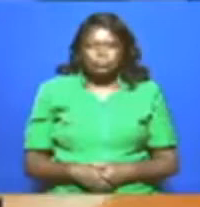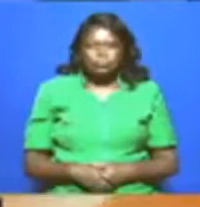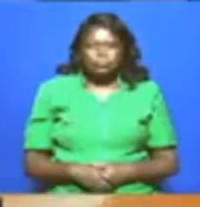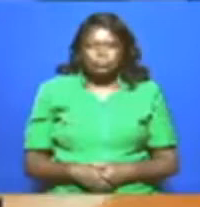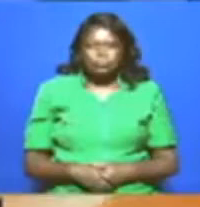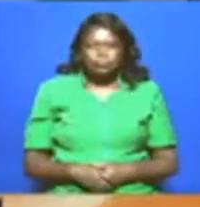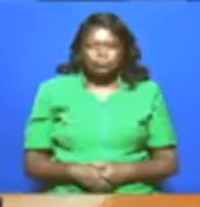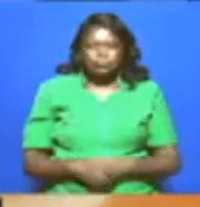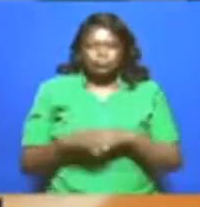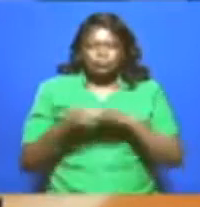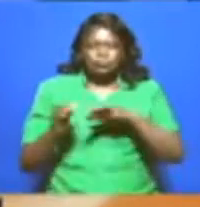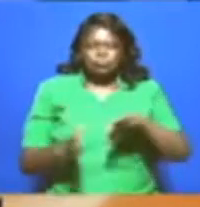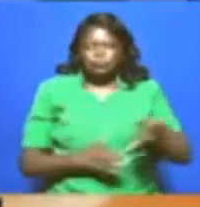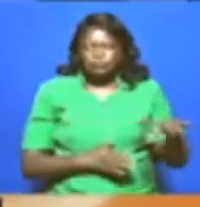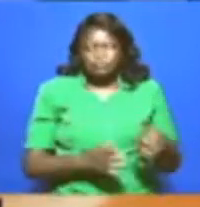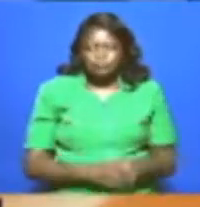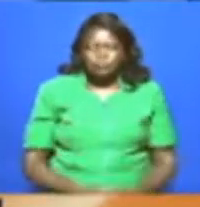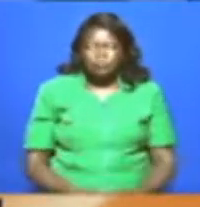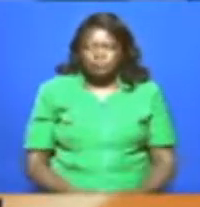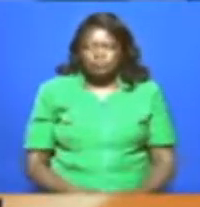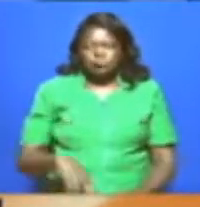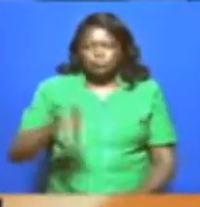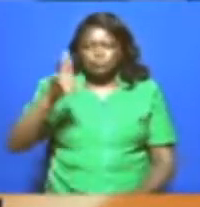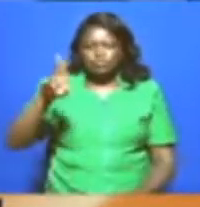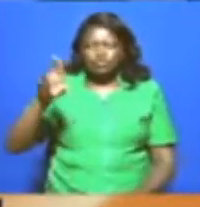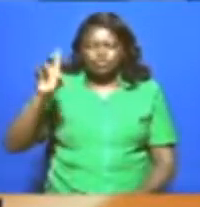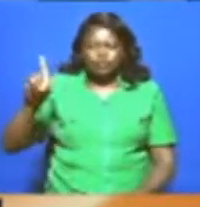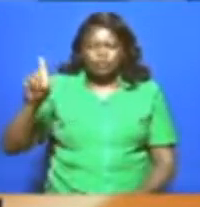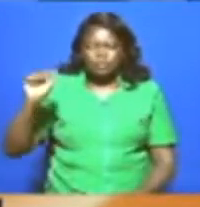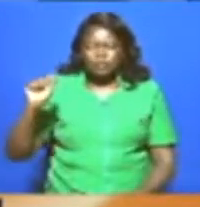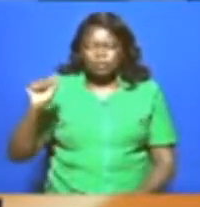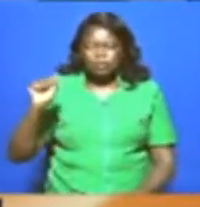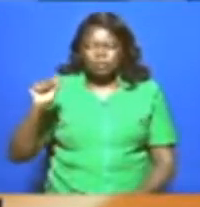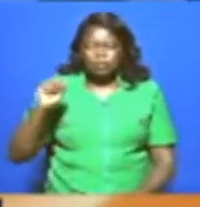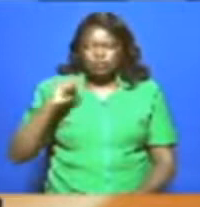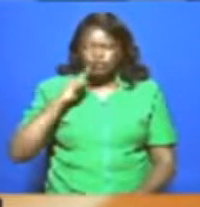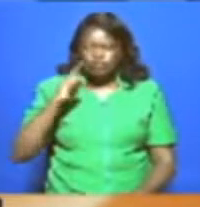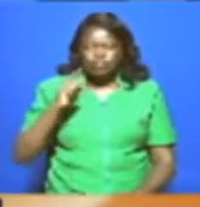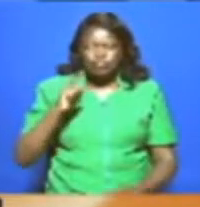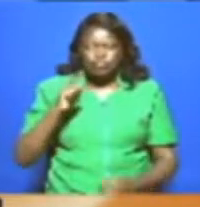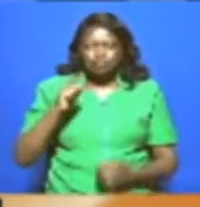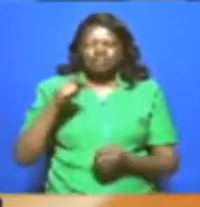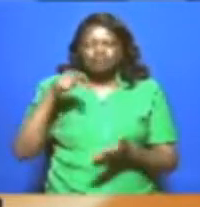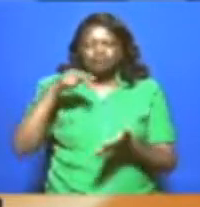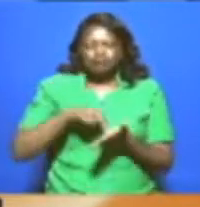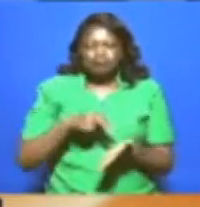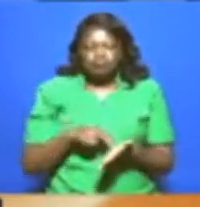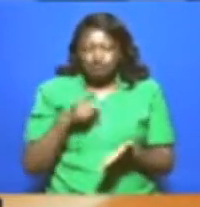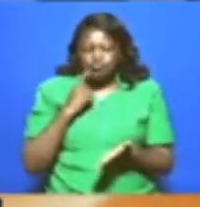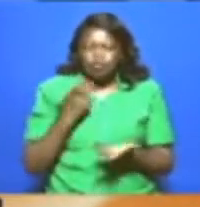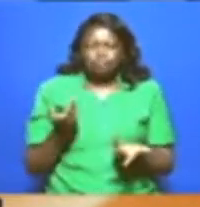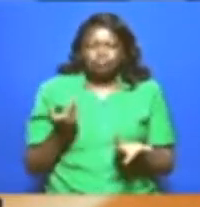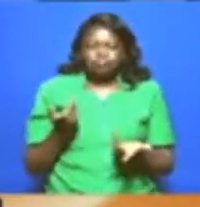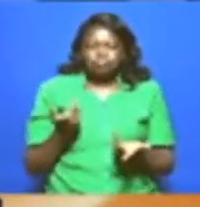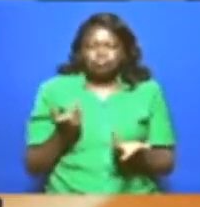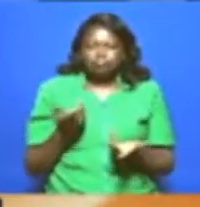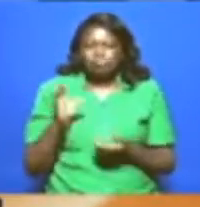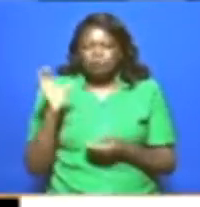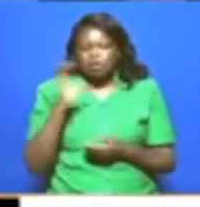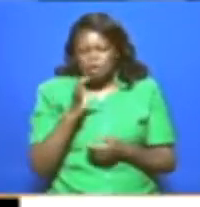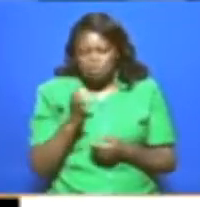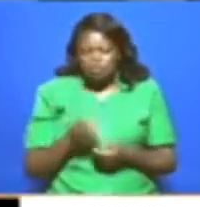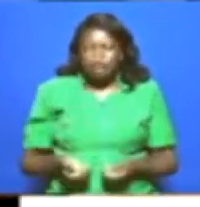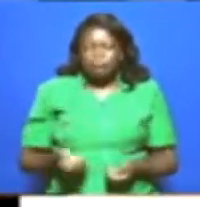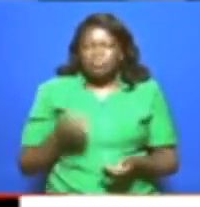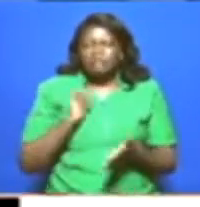On a political note now, the United Democratic Alliance has assured aspirants seeking to fly the party's flag of a free and fair